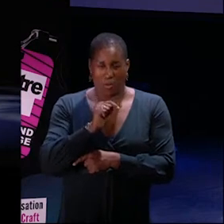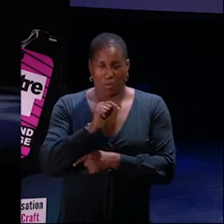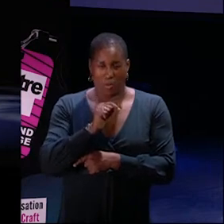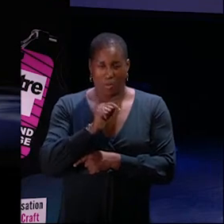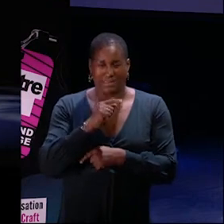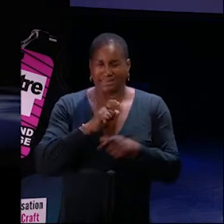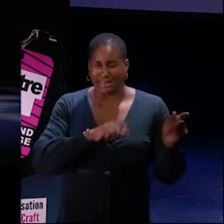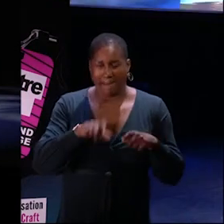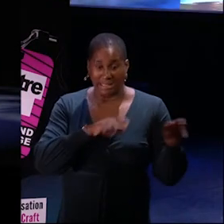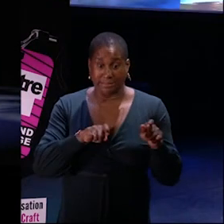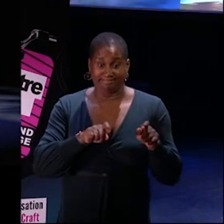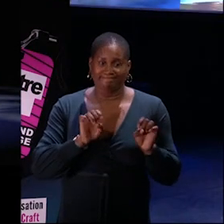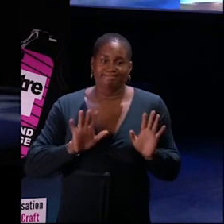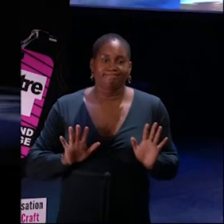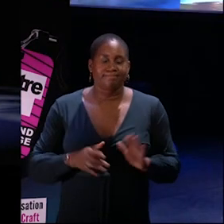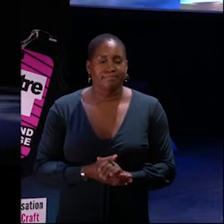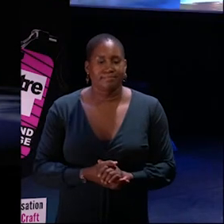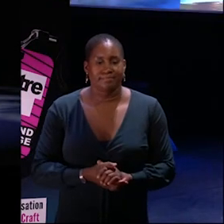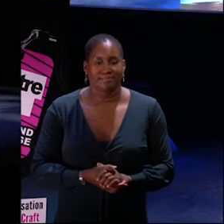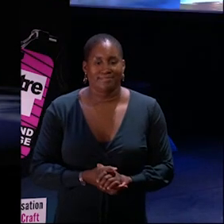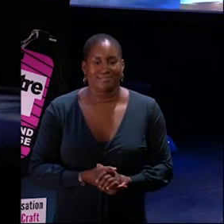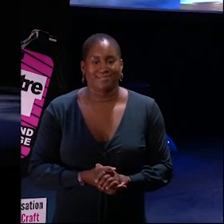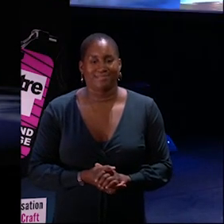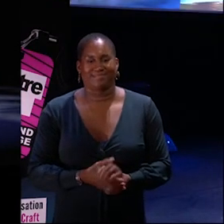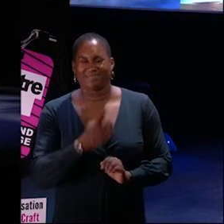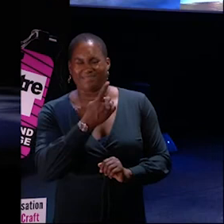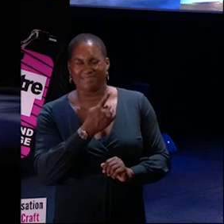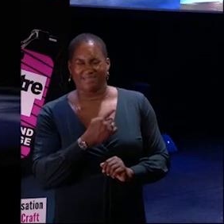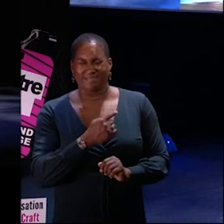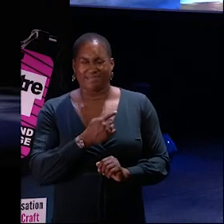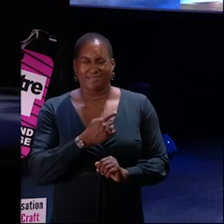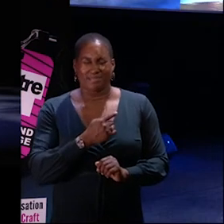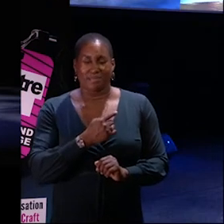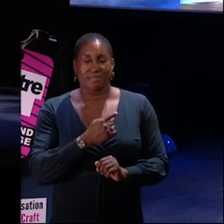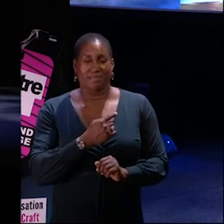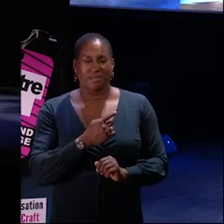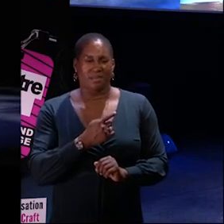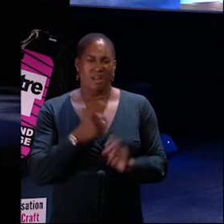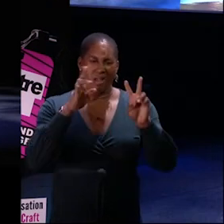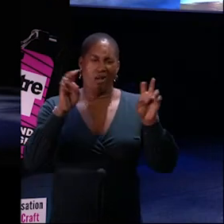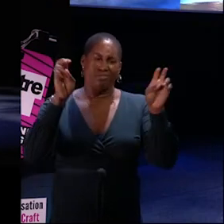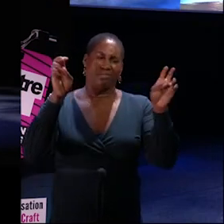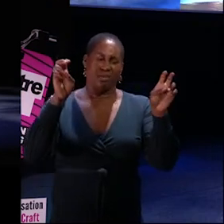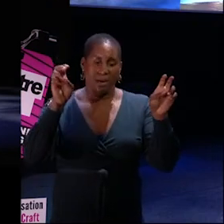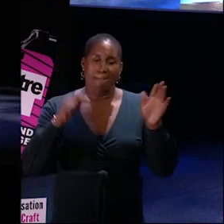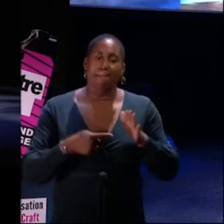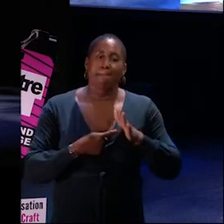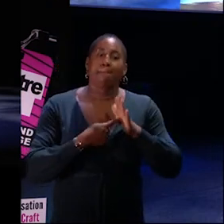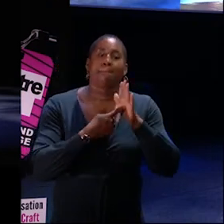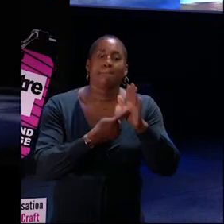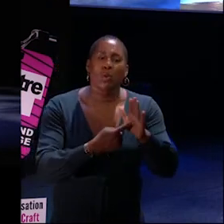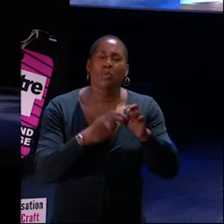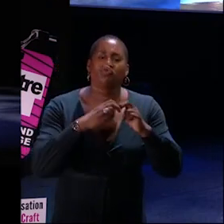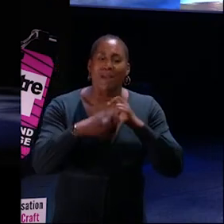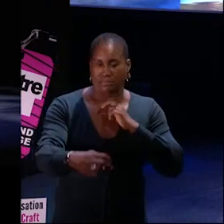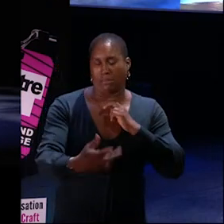And that was the end of that. There we go. So that's just highlighting the importance of the transport side